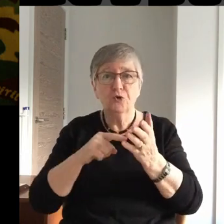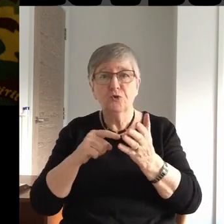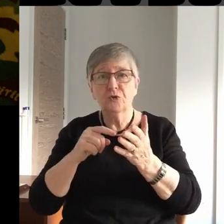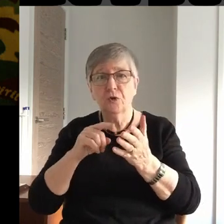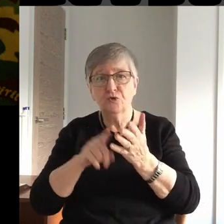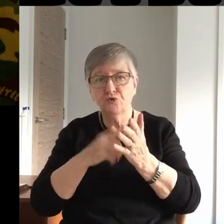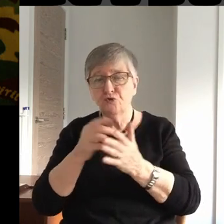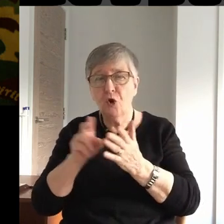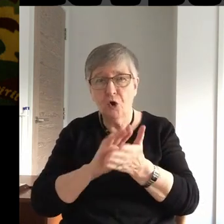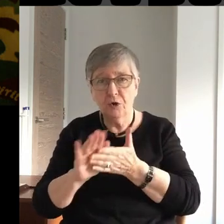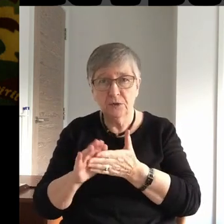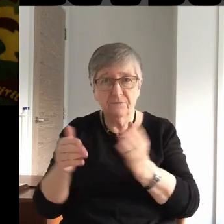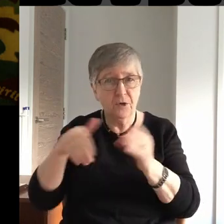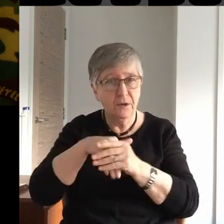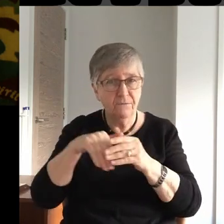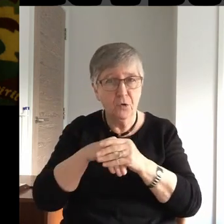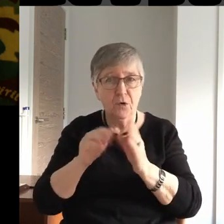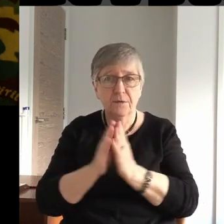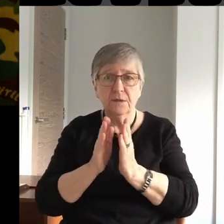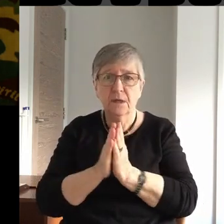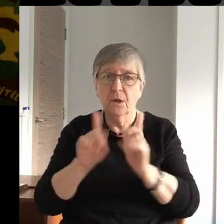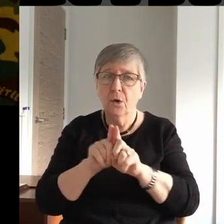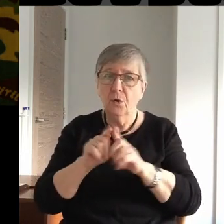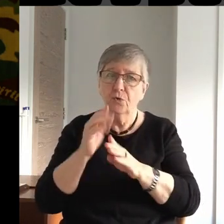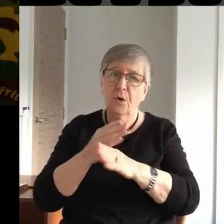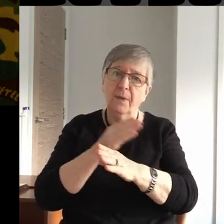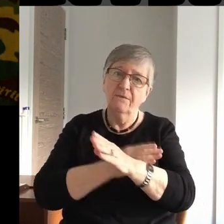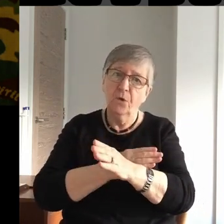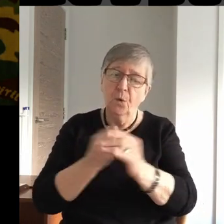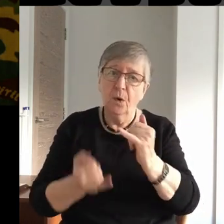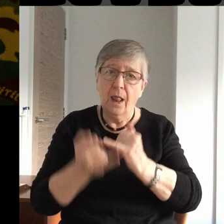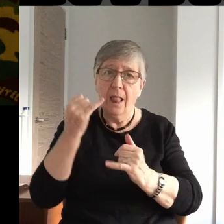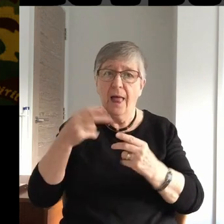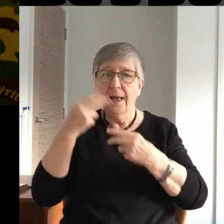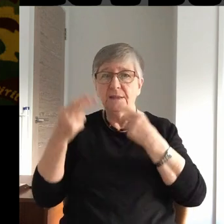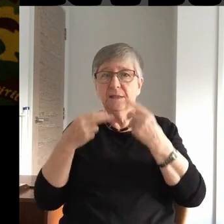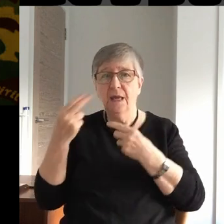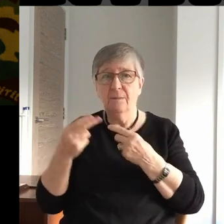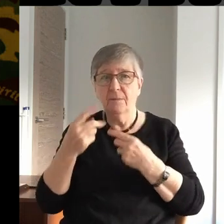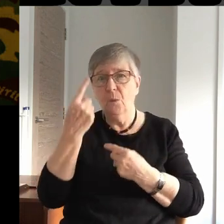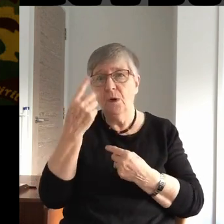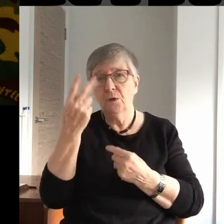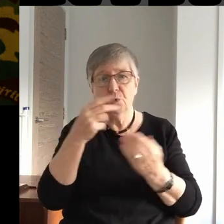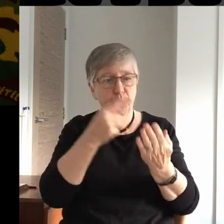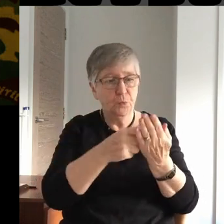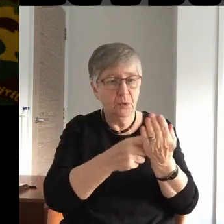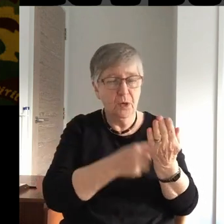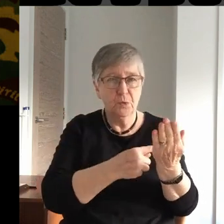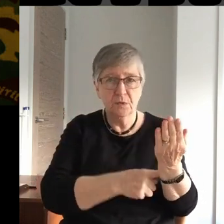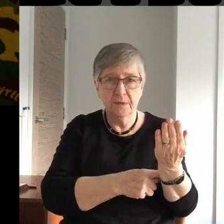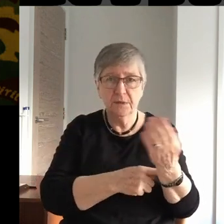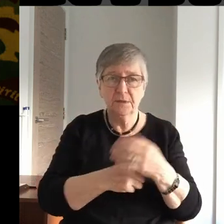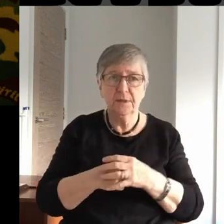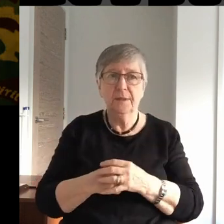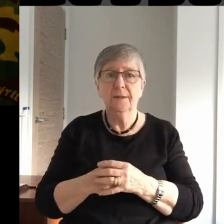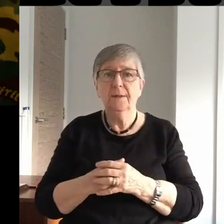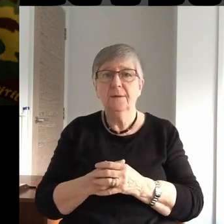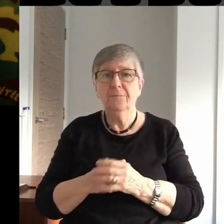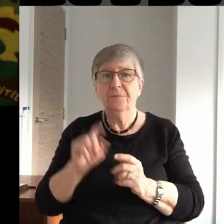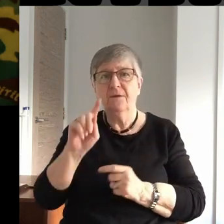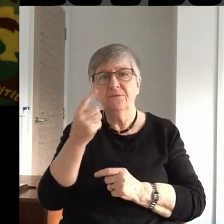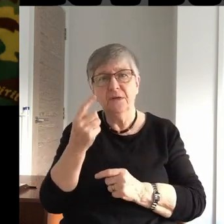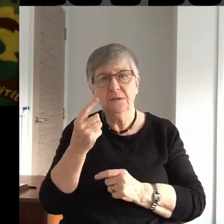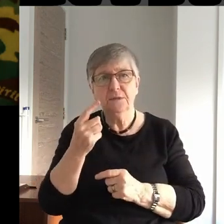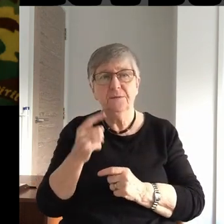service. And also before we sing our closing hymn, there's a couple of announcements, a couple of notices to bring. Firstly, we